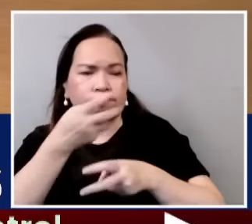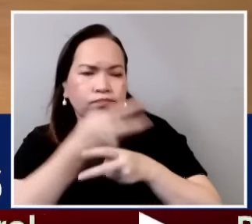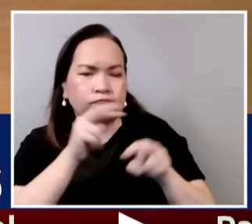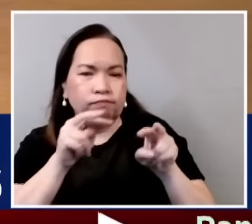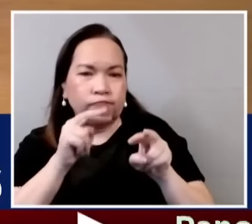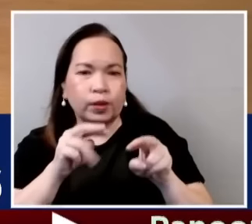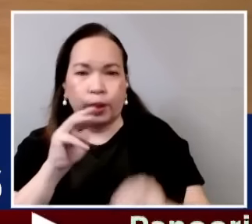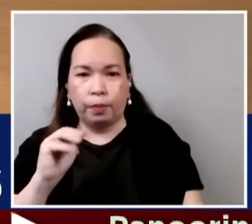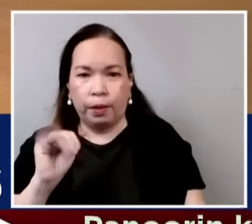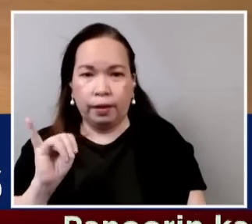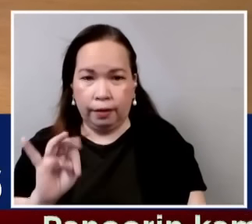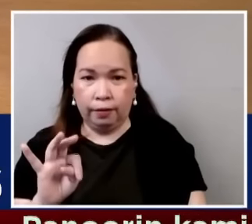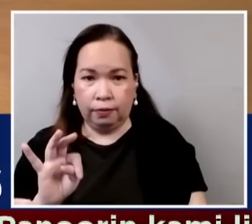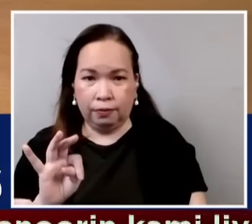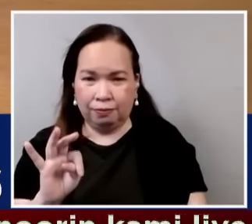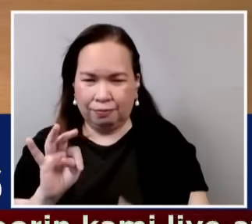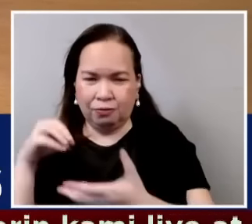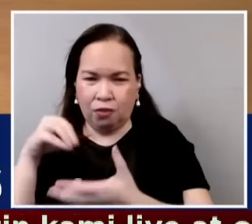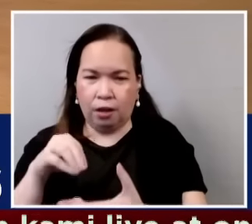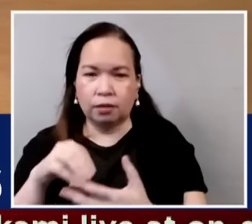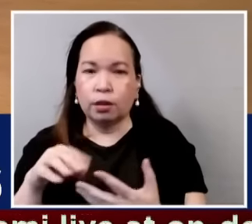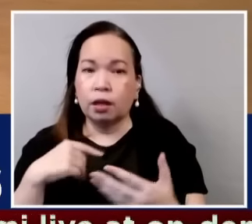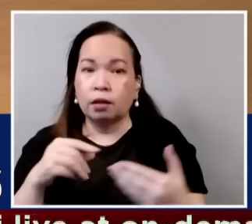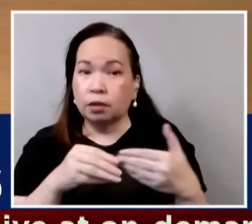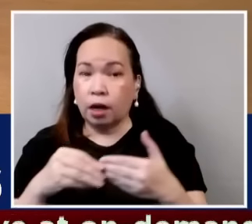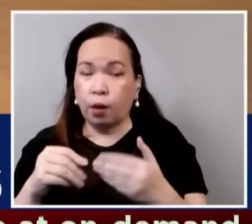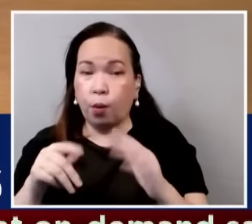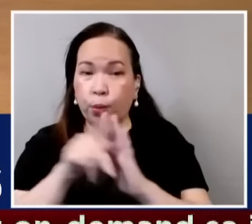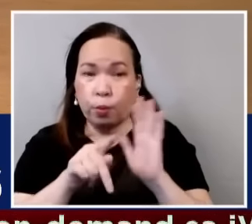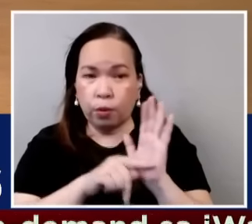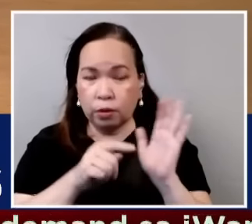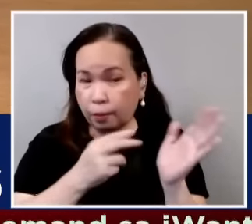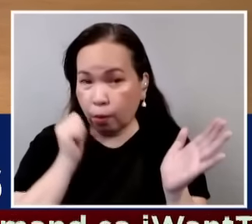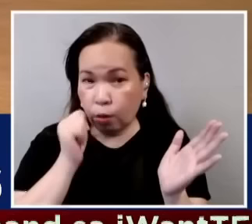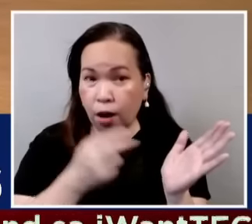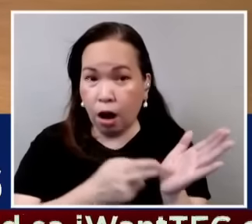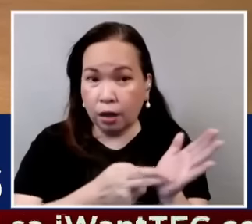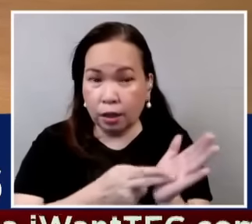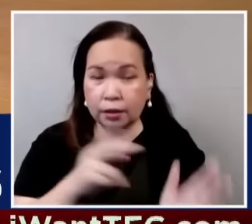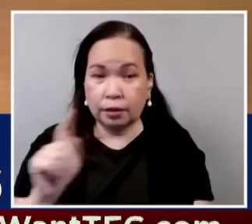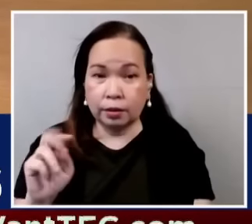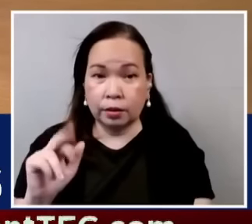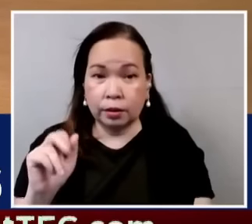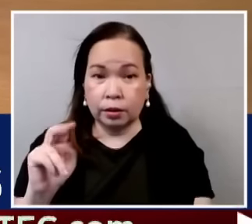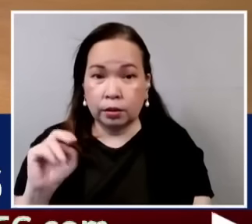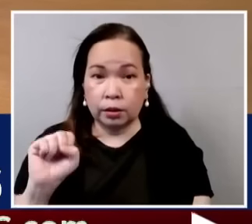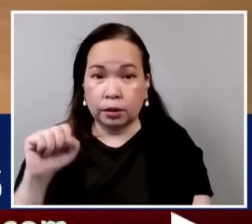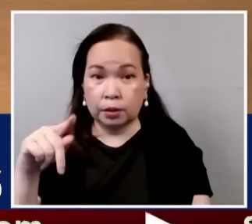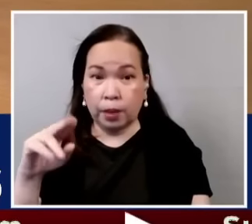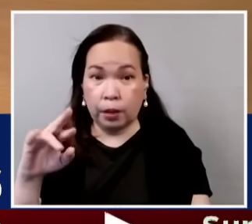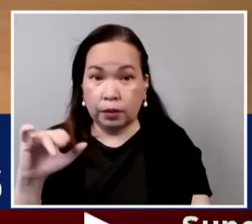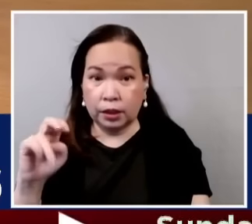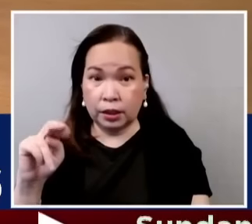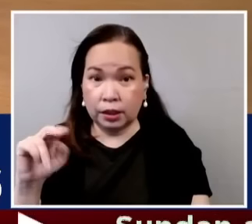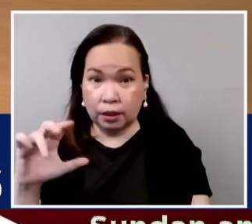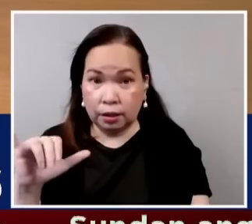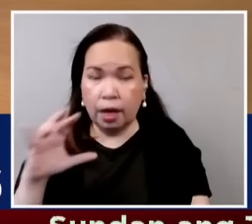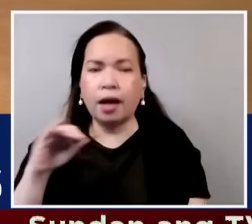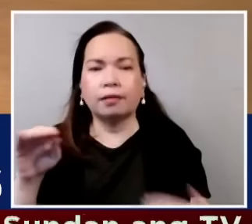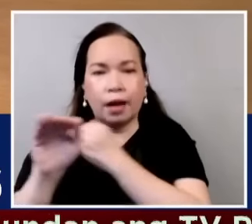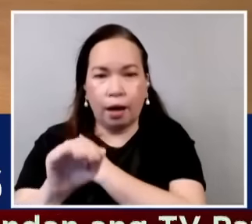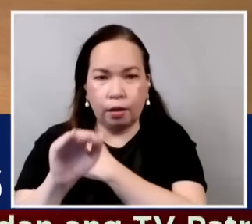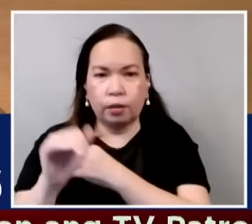fund, guided by the principles of transparency and accountability. This guarantees that investment